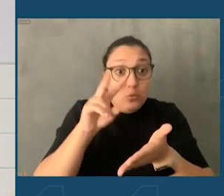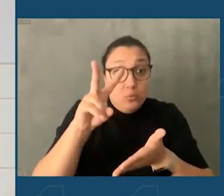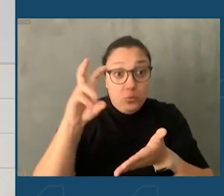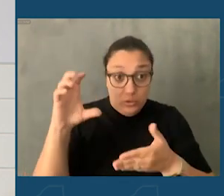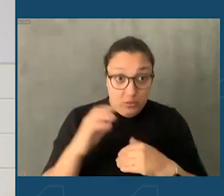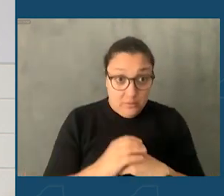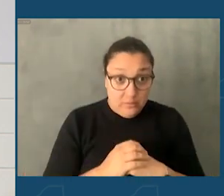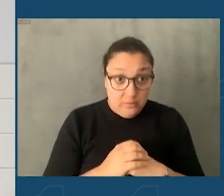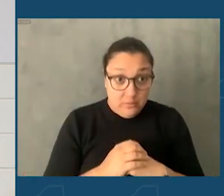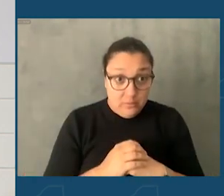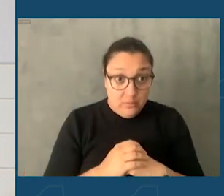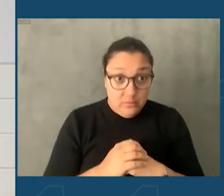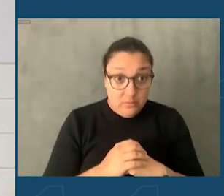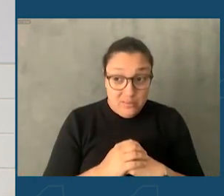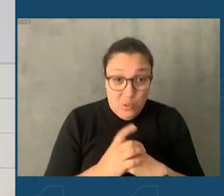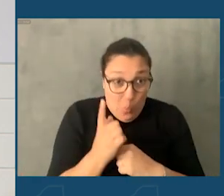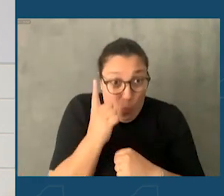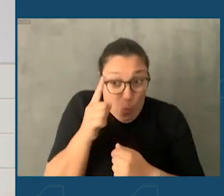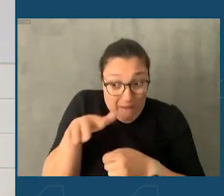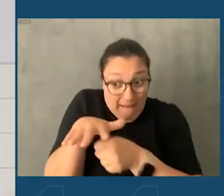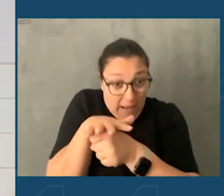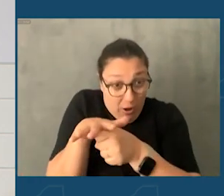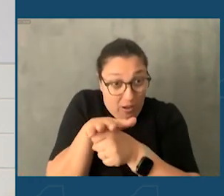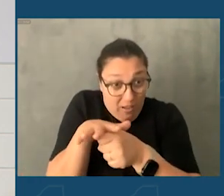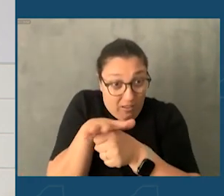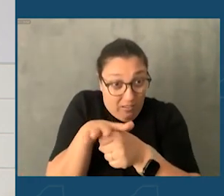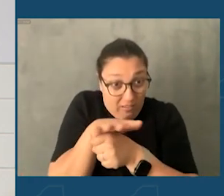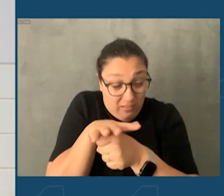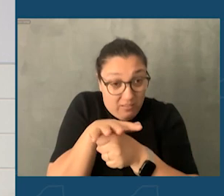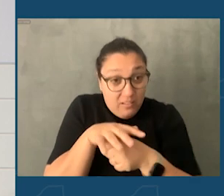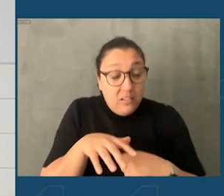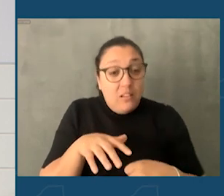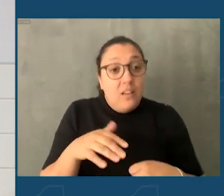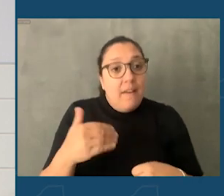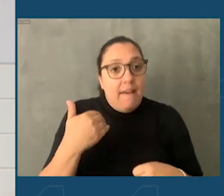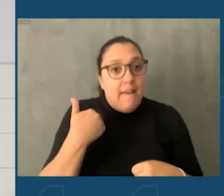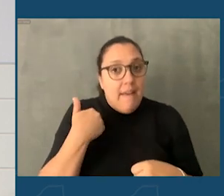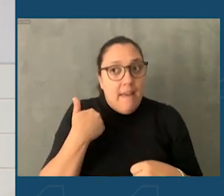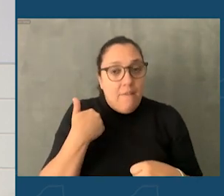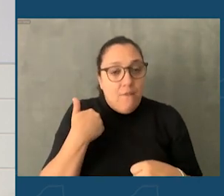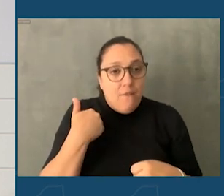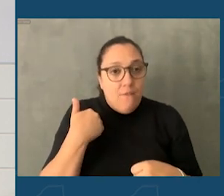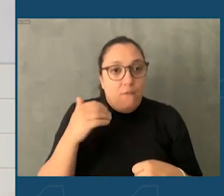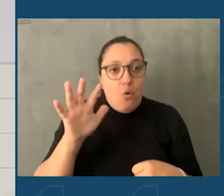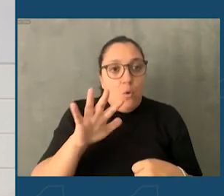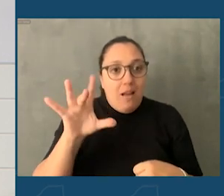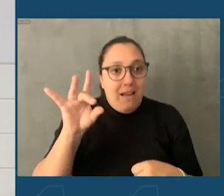Just in one location alone, we had over 800.